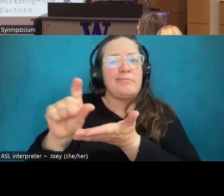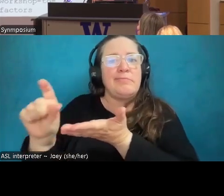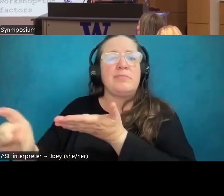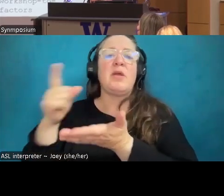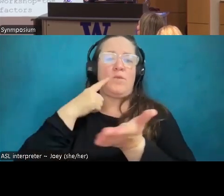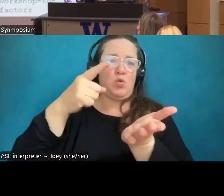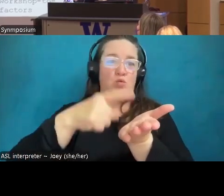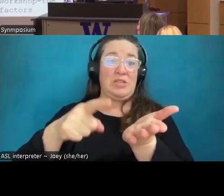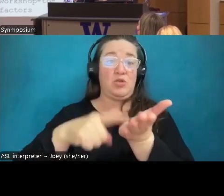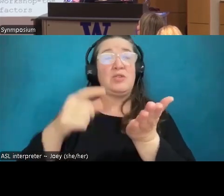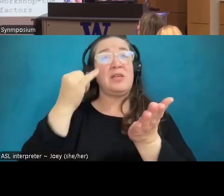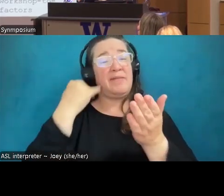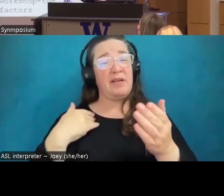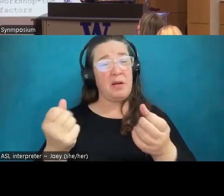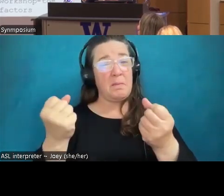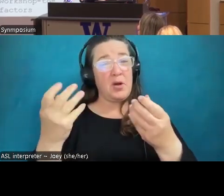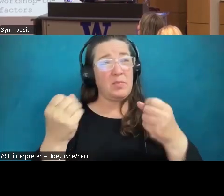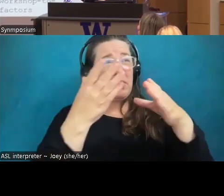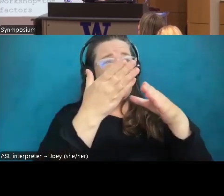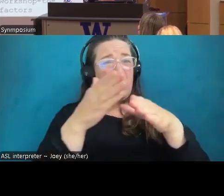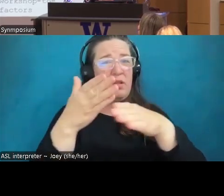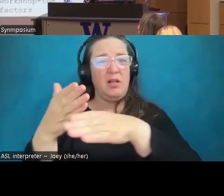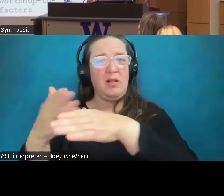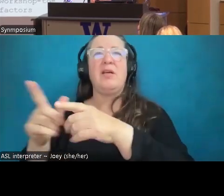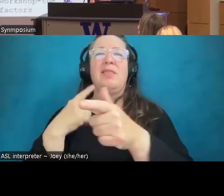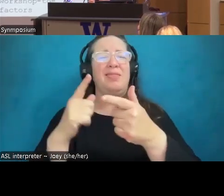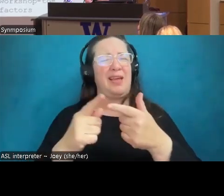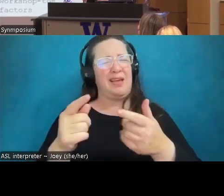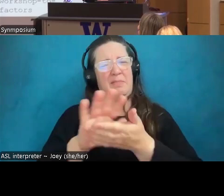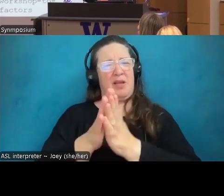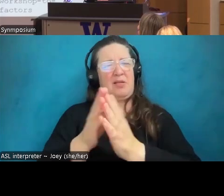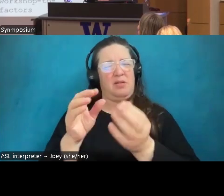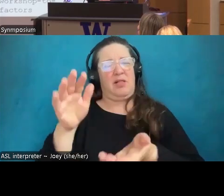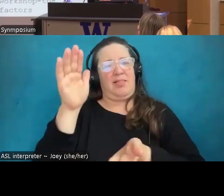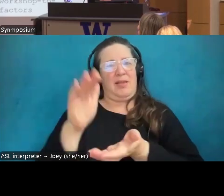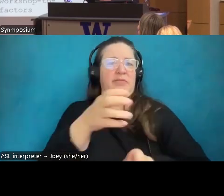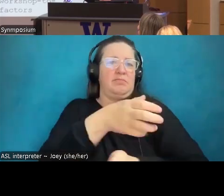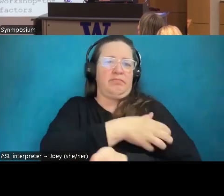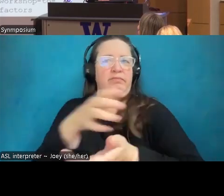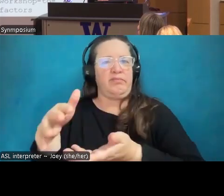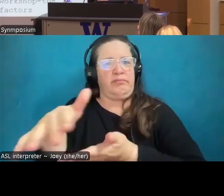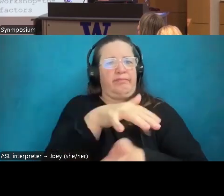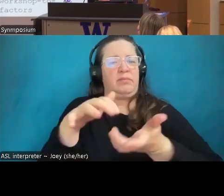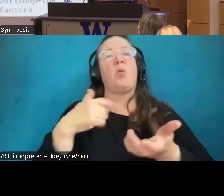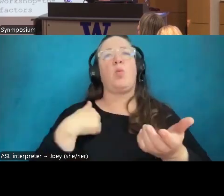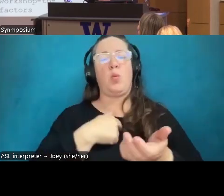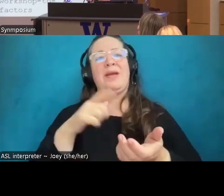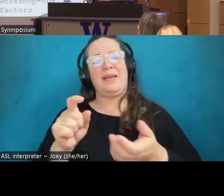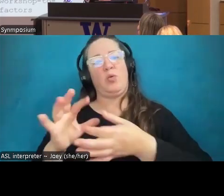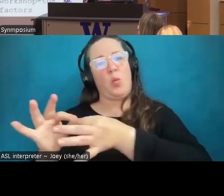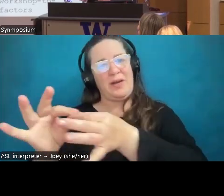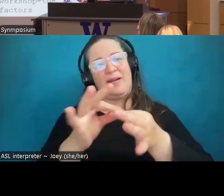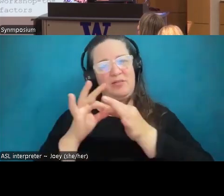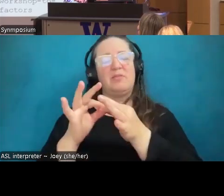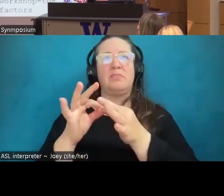dispersed and fall through the cracks. We need attention, we need a coordinating entity, and we need funding specifically for these. There's more power in